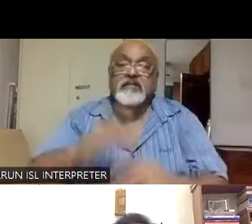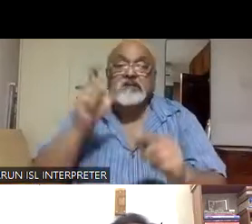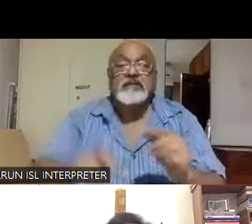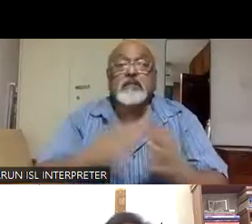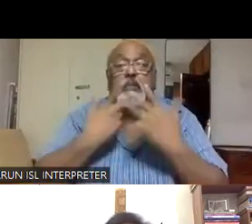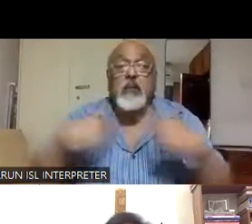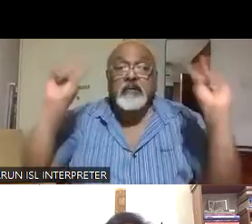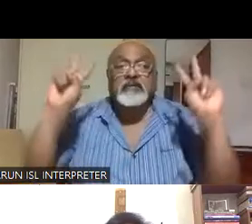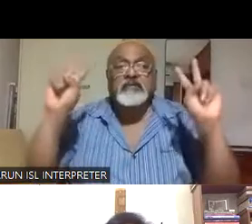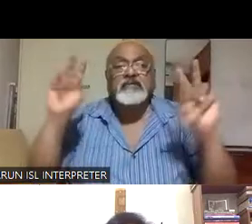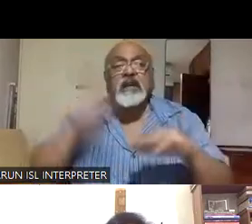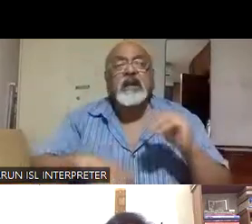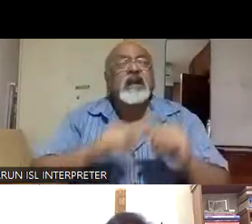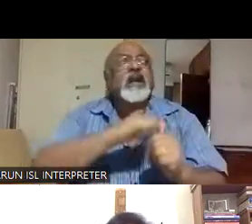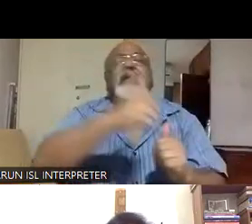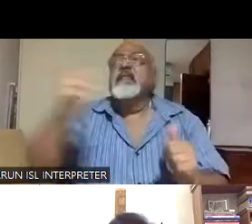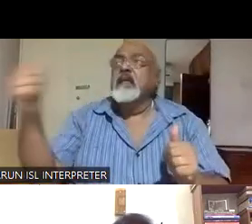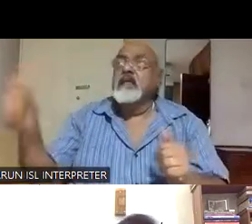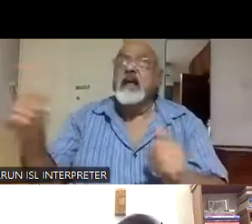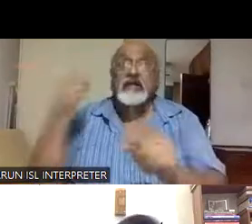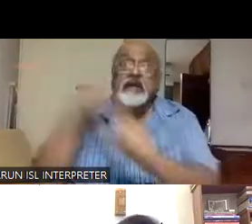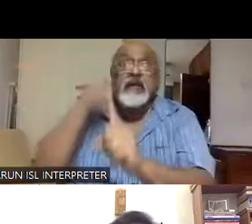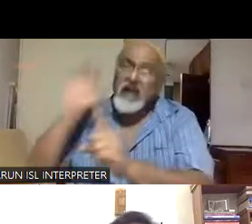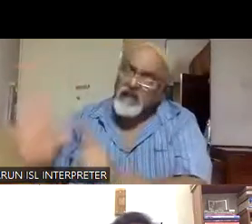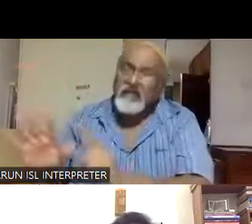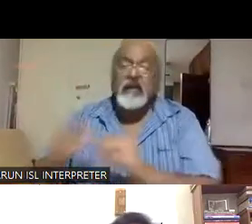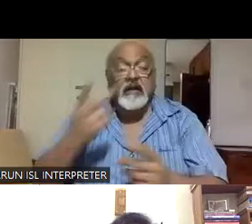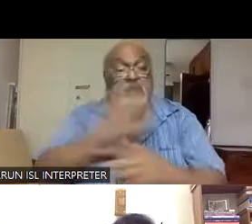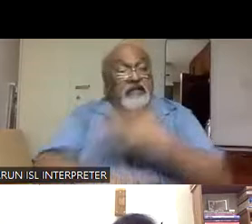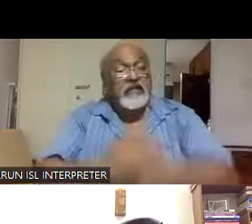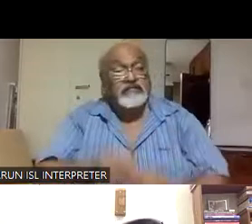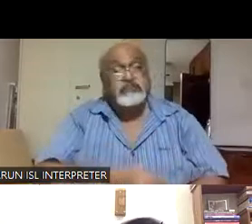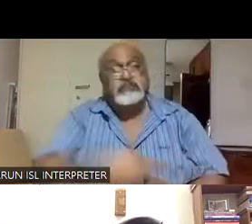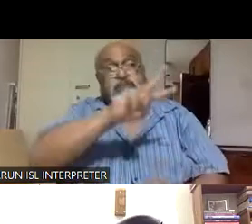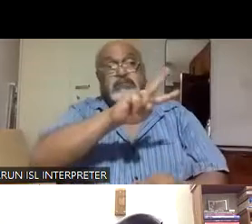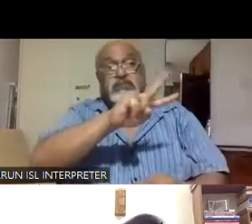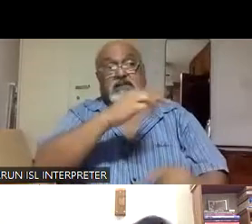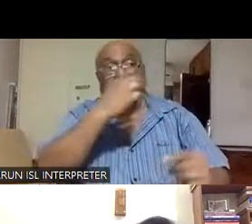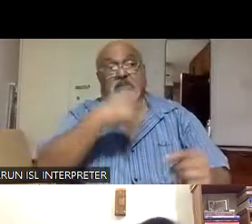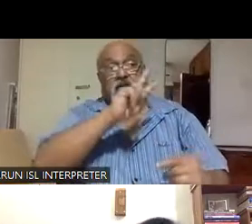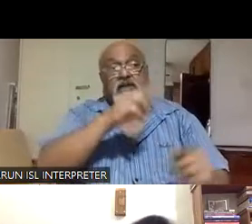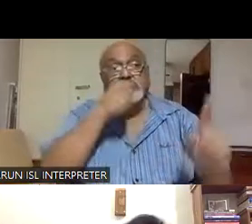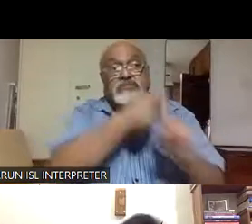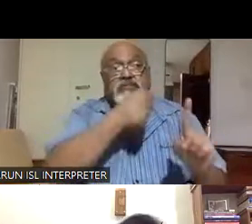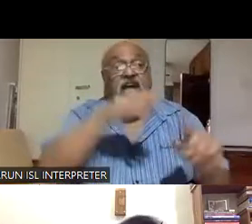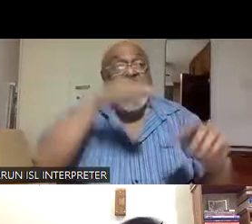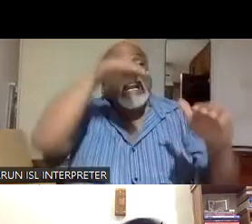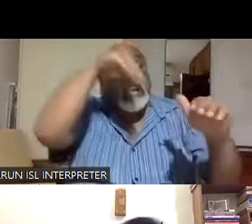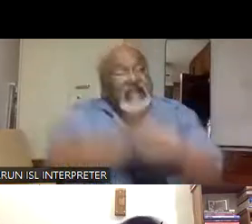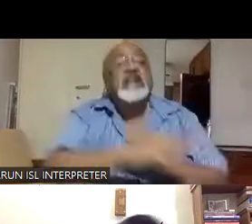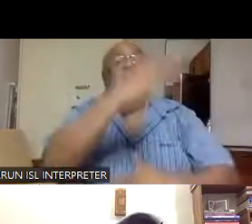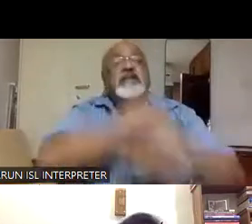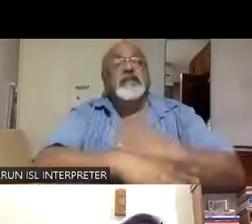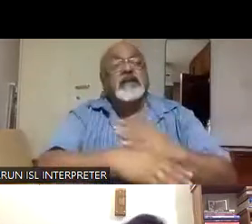group of people with disabilities, the women, do you know why? Because most of our